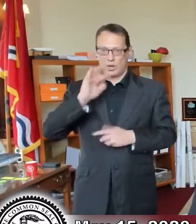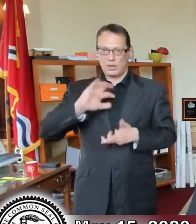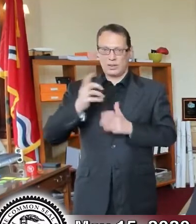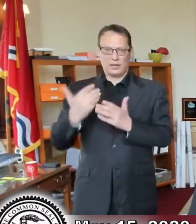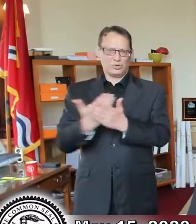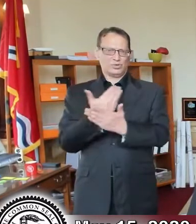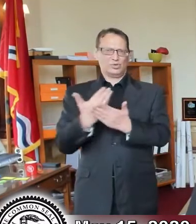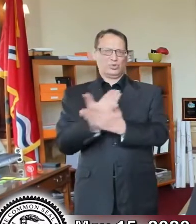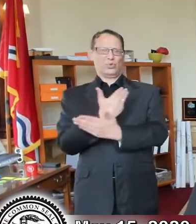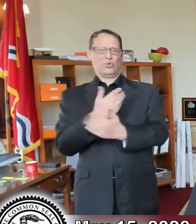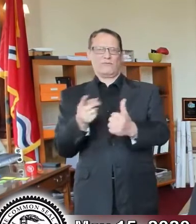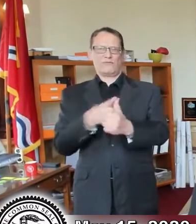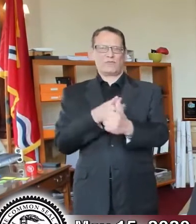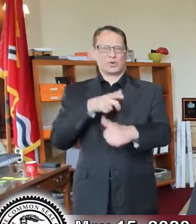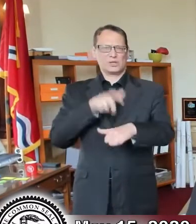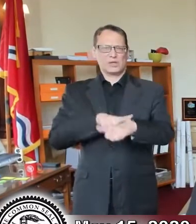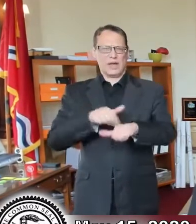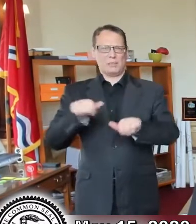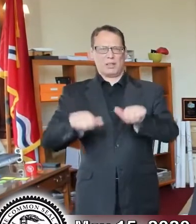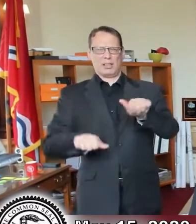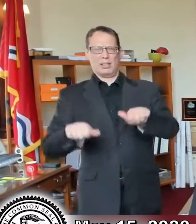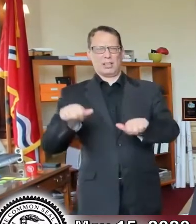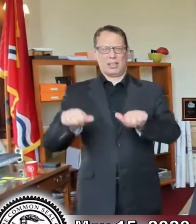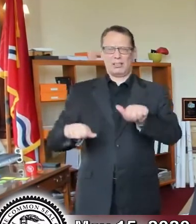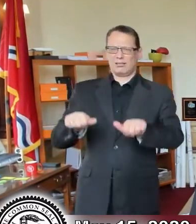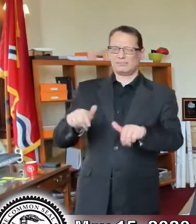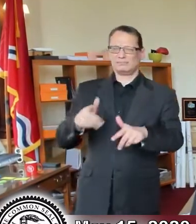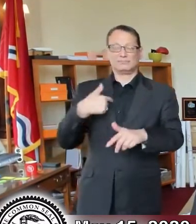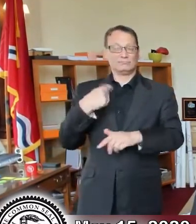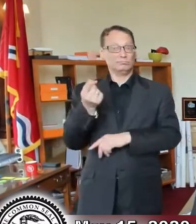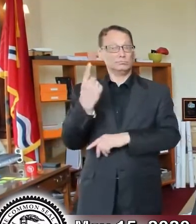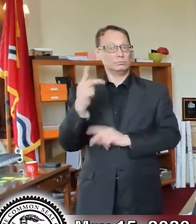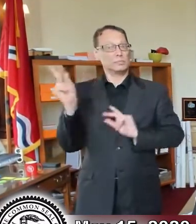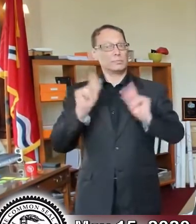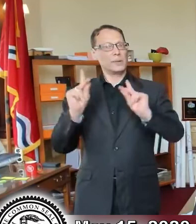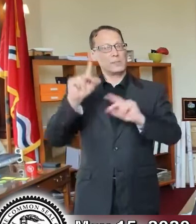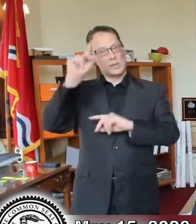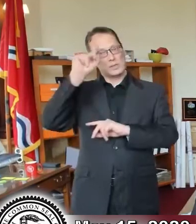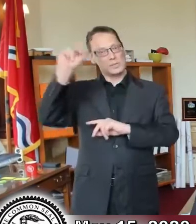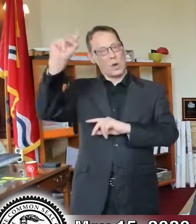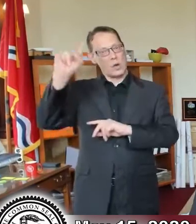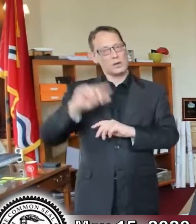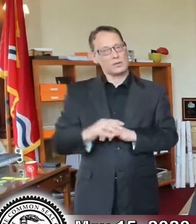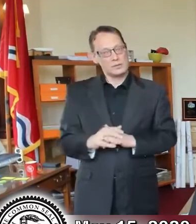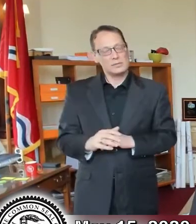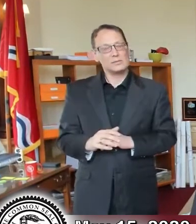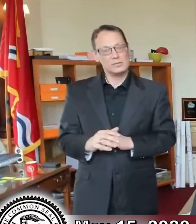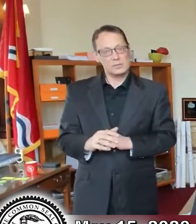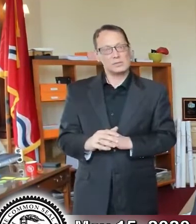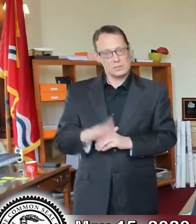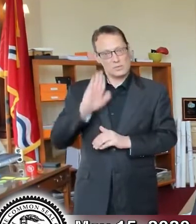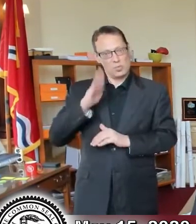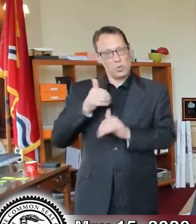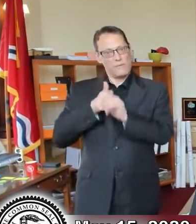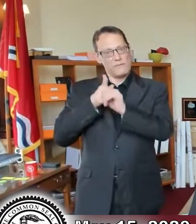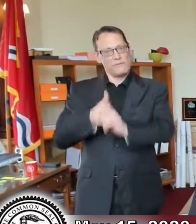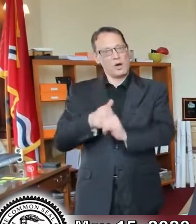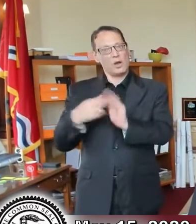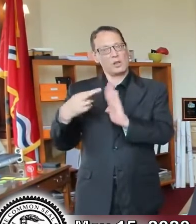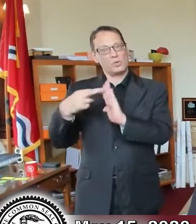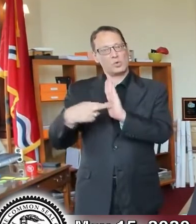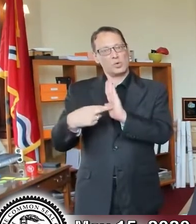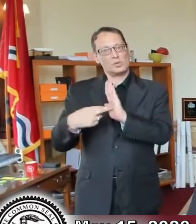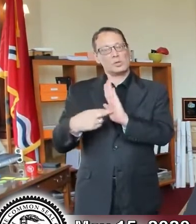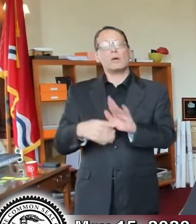new for the first time is disruptive. People are smart. I think they're, for the most part, going to follow the rules.